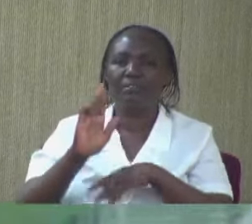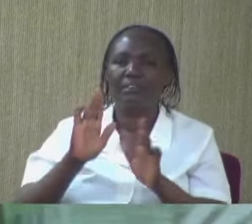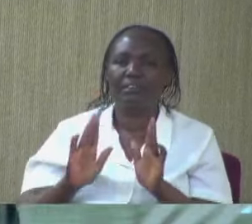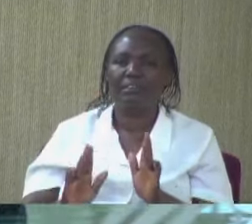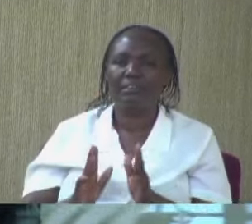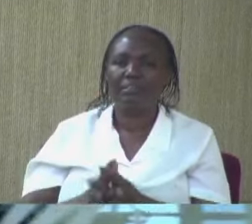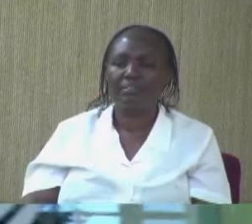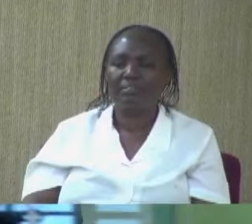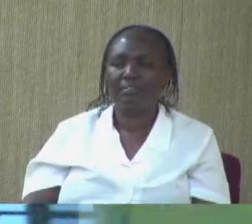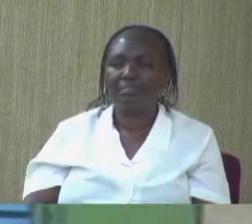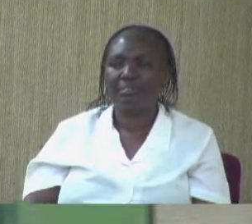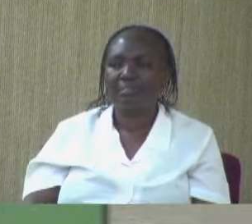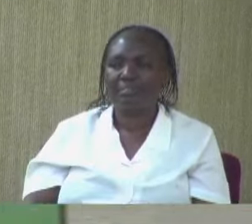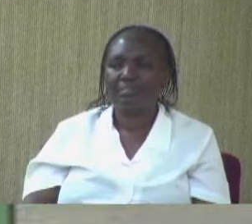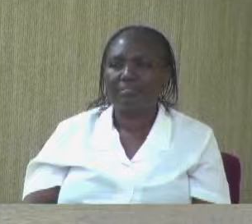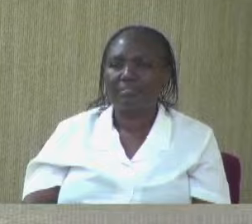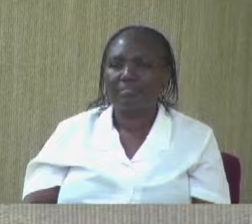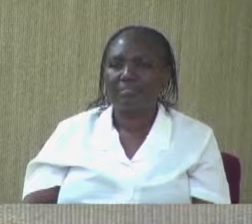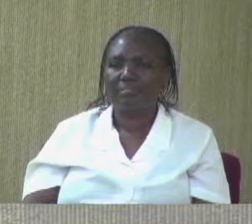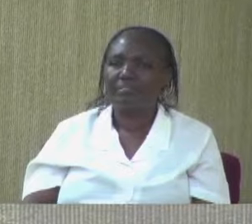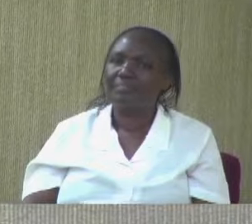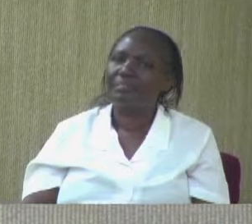Are you with me?